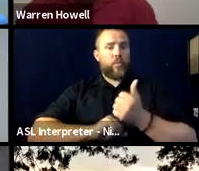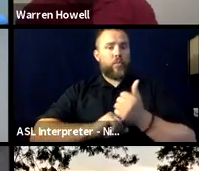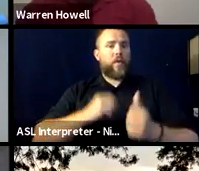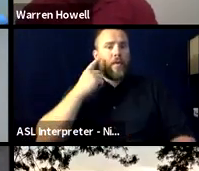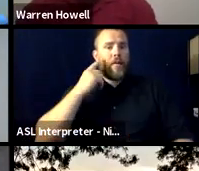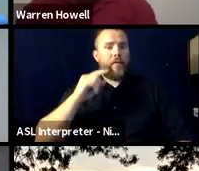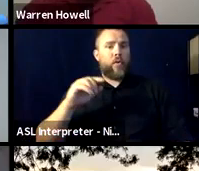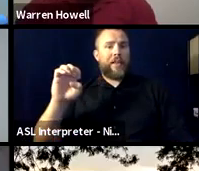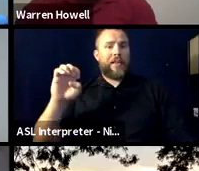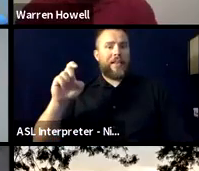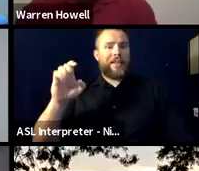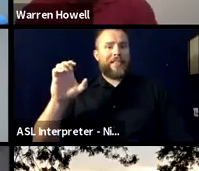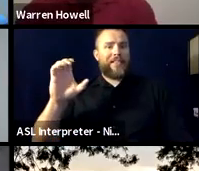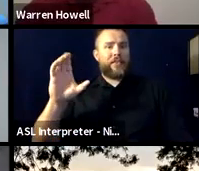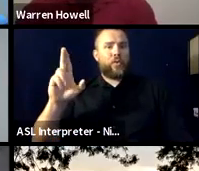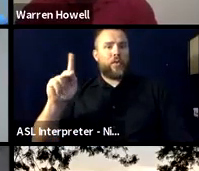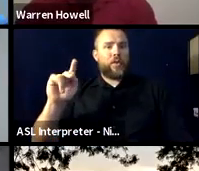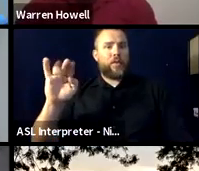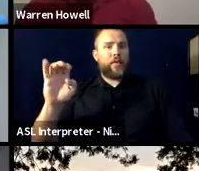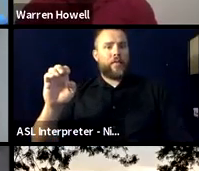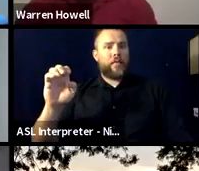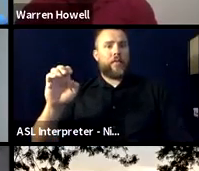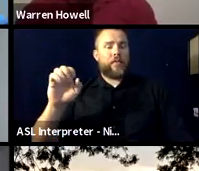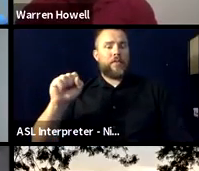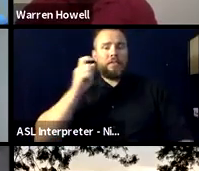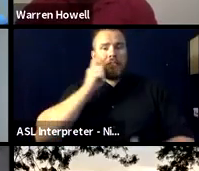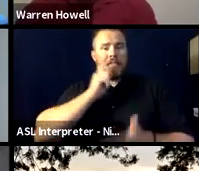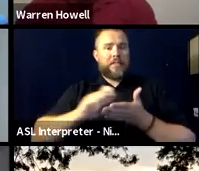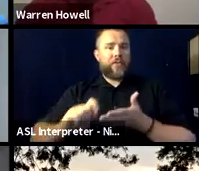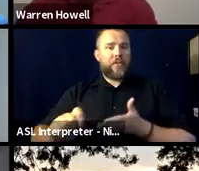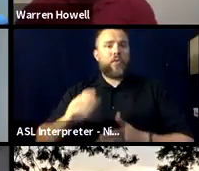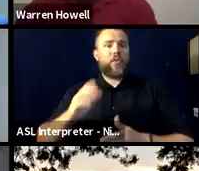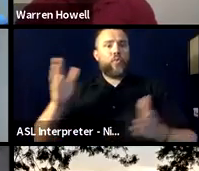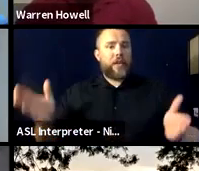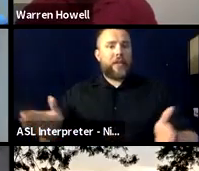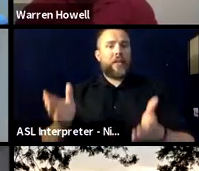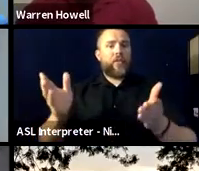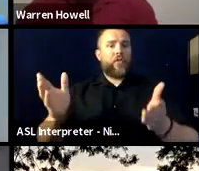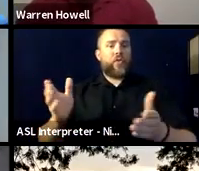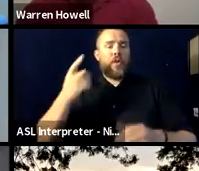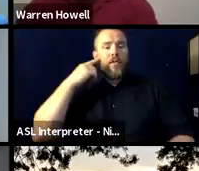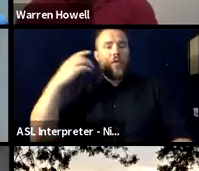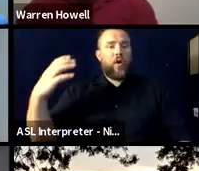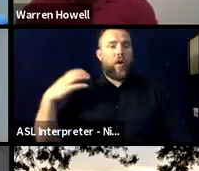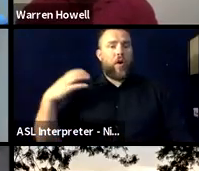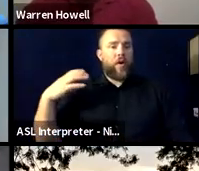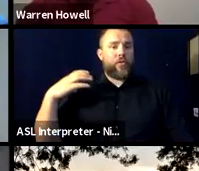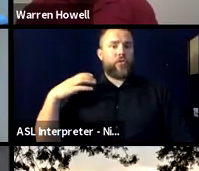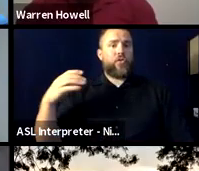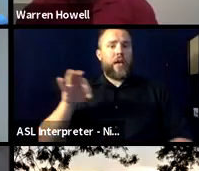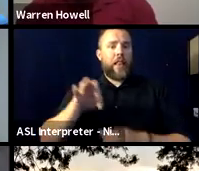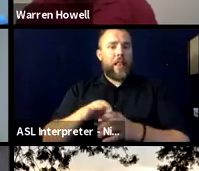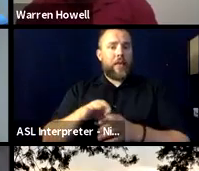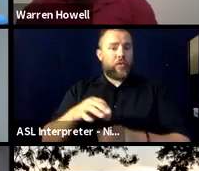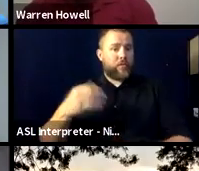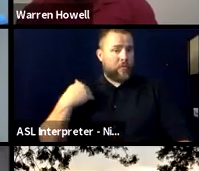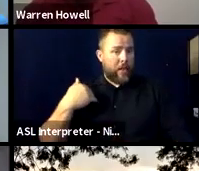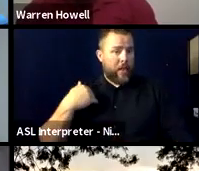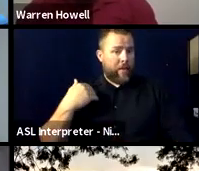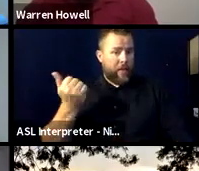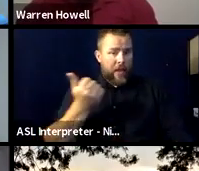secretary to initiate the procedure for officer election under Delaware Code 1045. Any